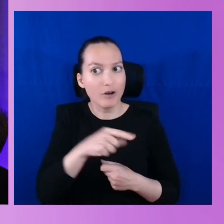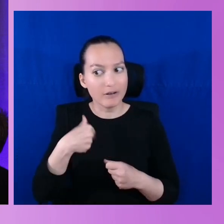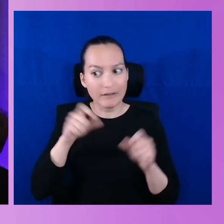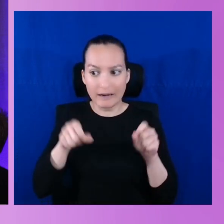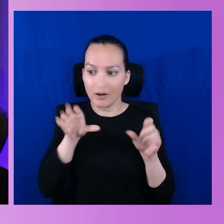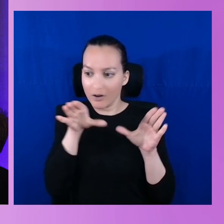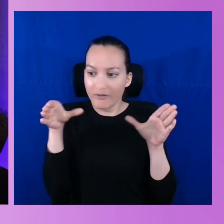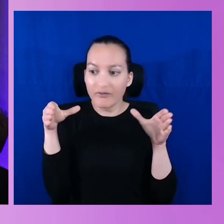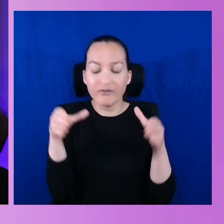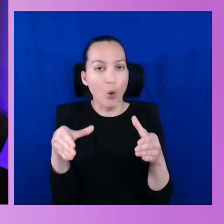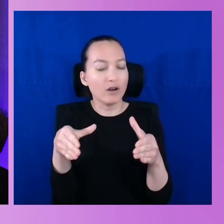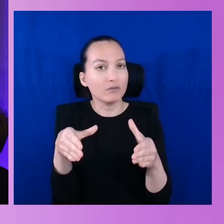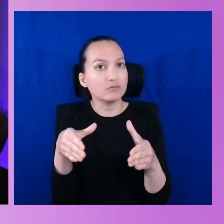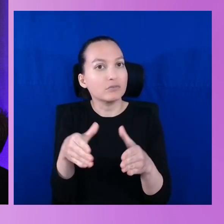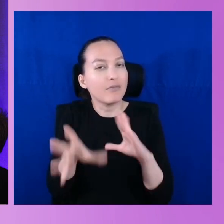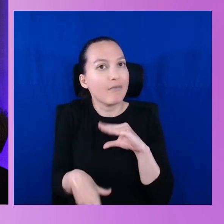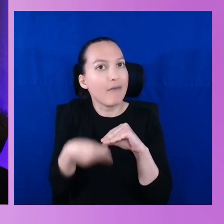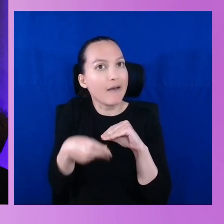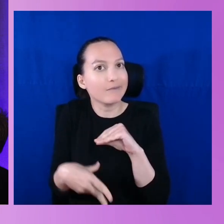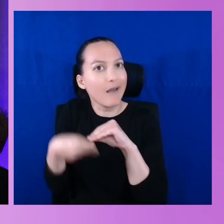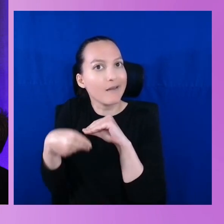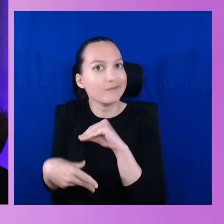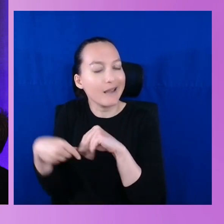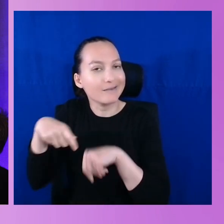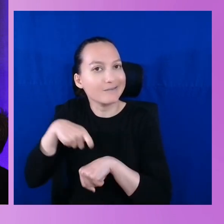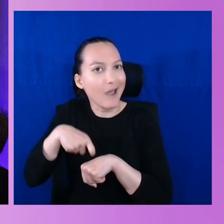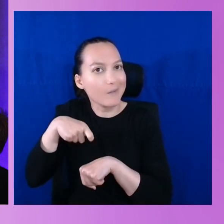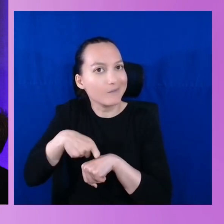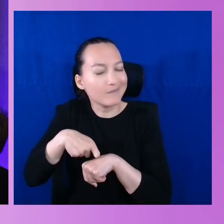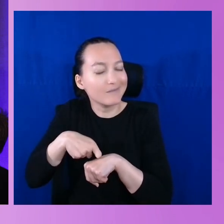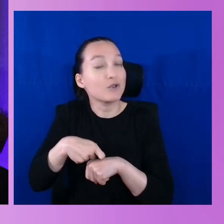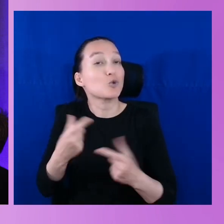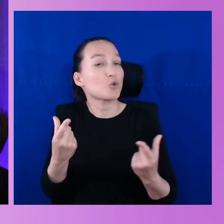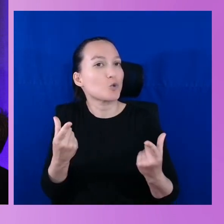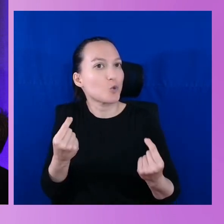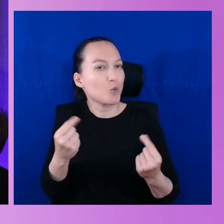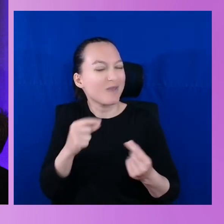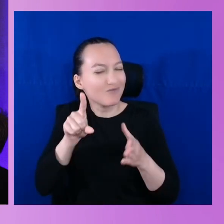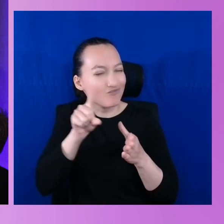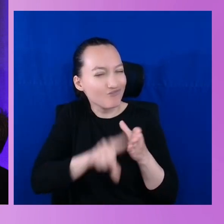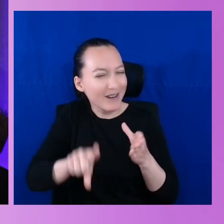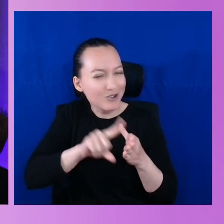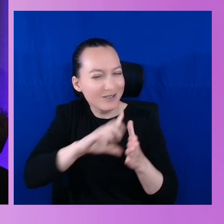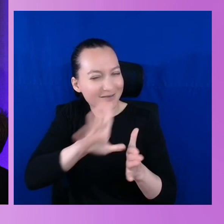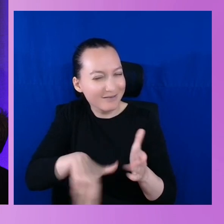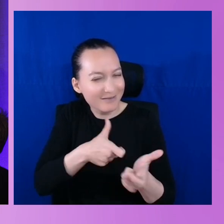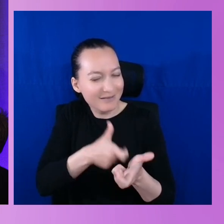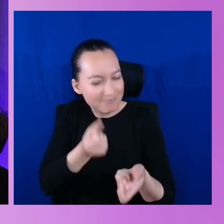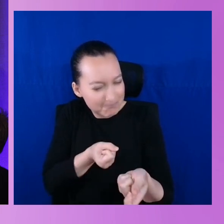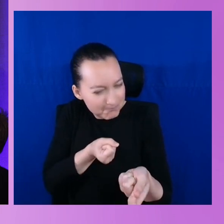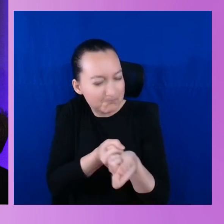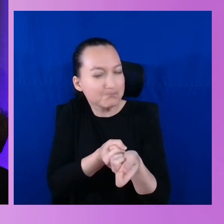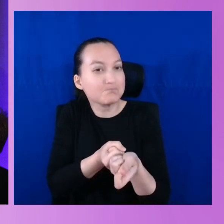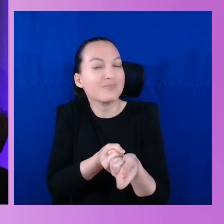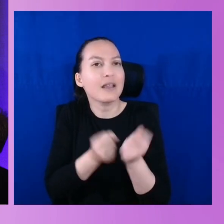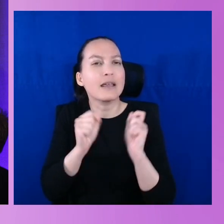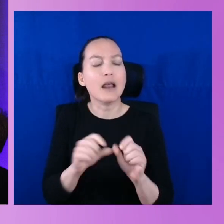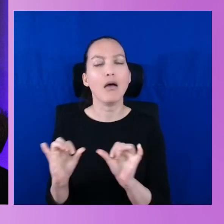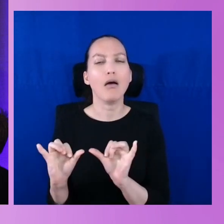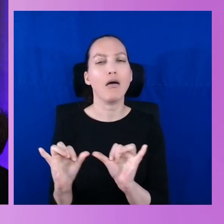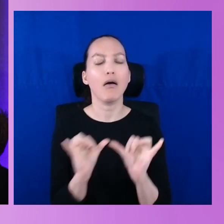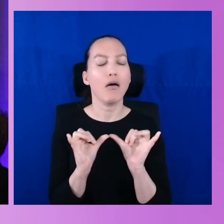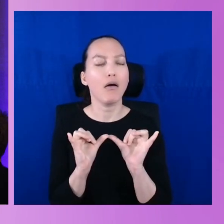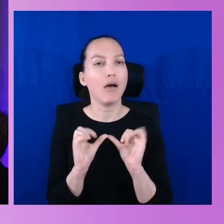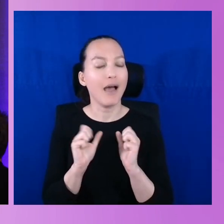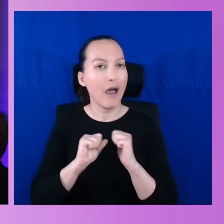add chunks of time. And what we are doing is actually putting some research behind this to quantify some of the impact. And